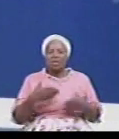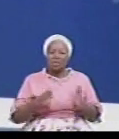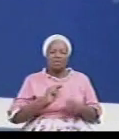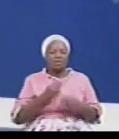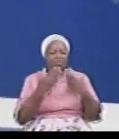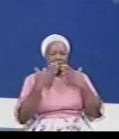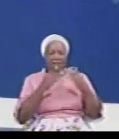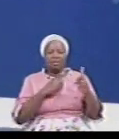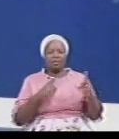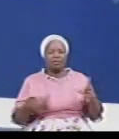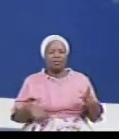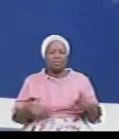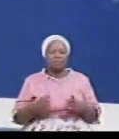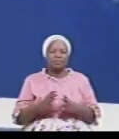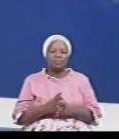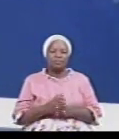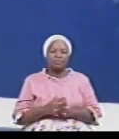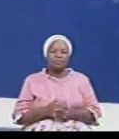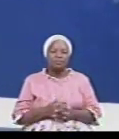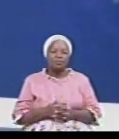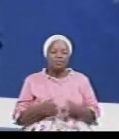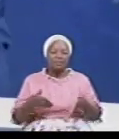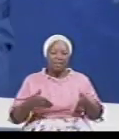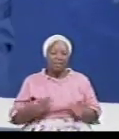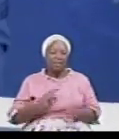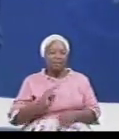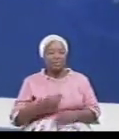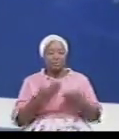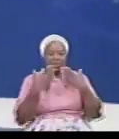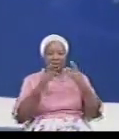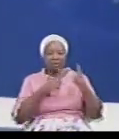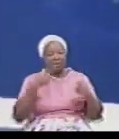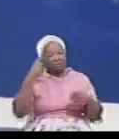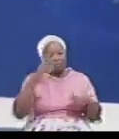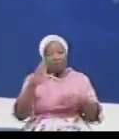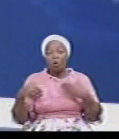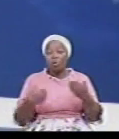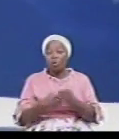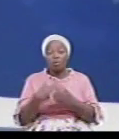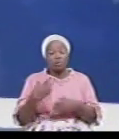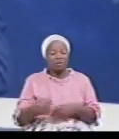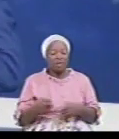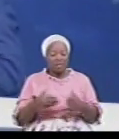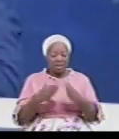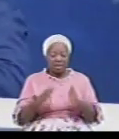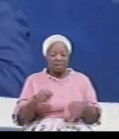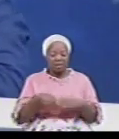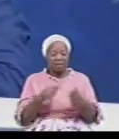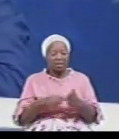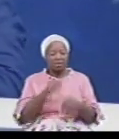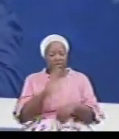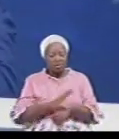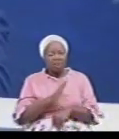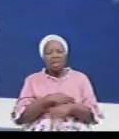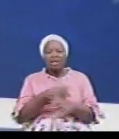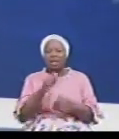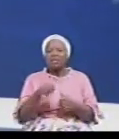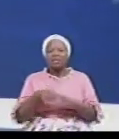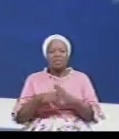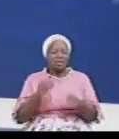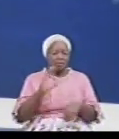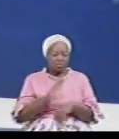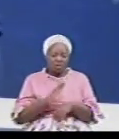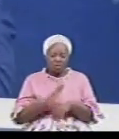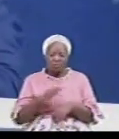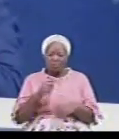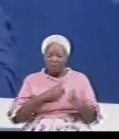We want to thank God for the men of God. We want to thank God for the women of God. We want to thank God